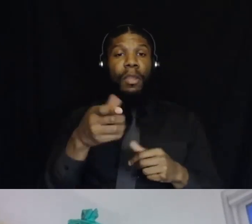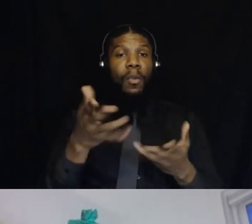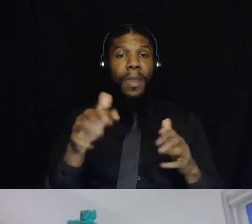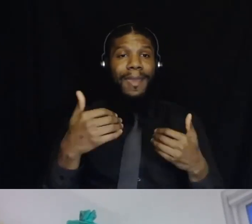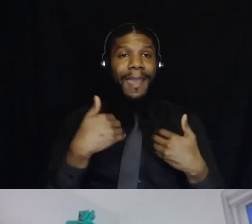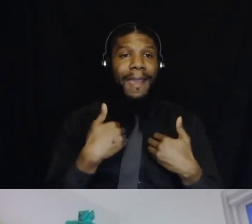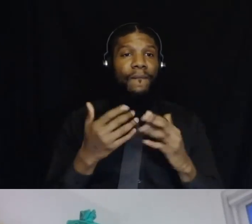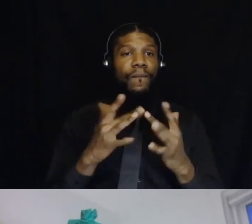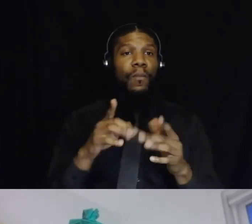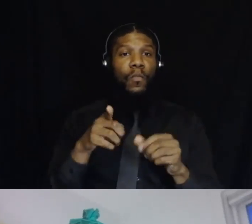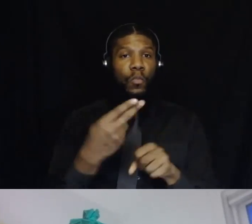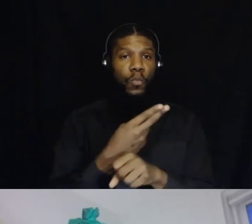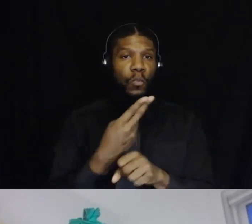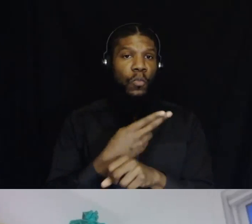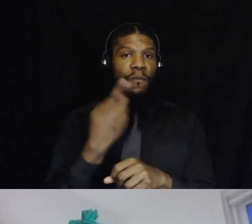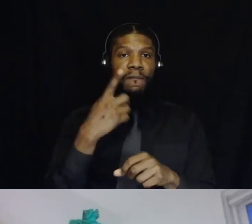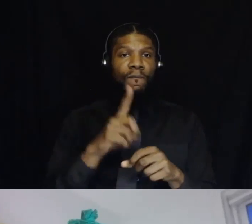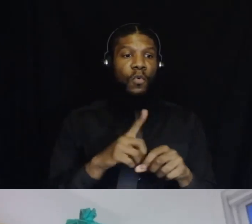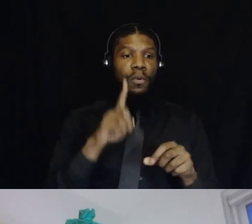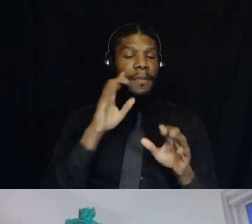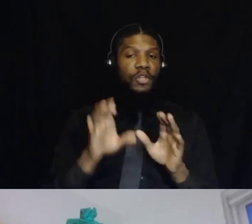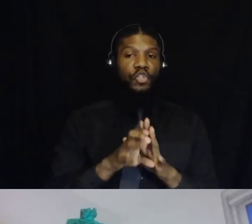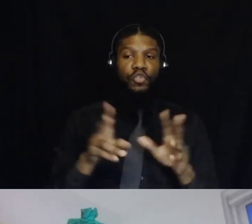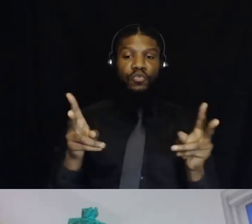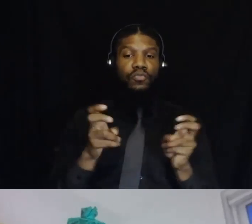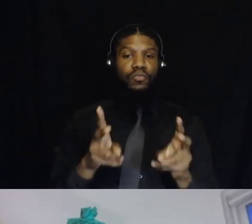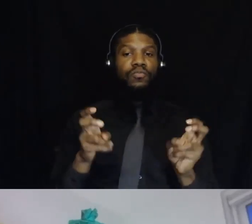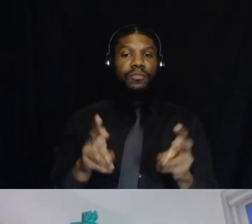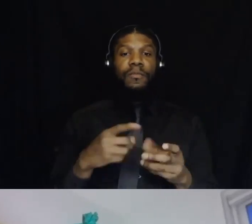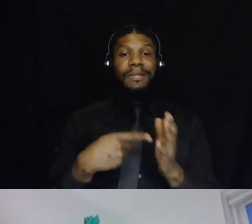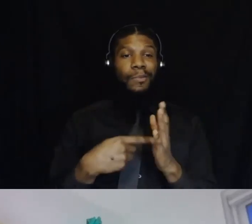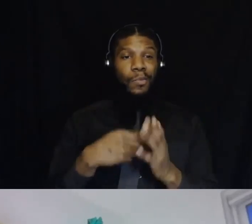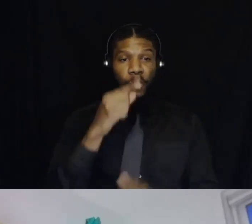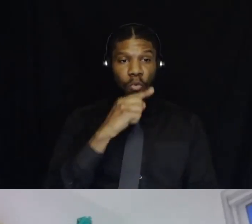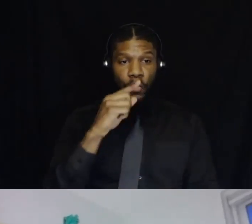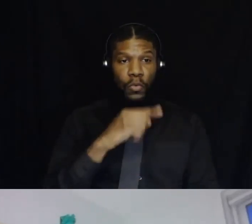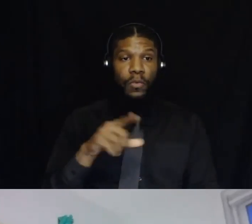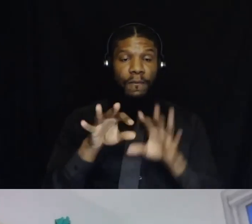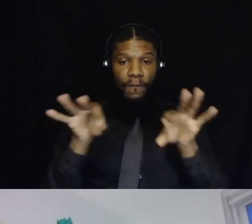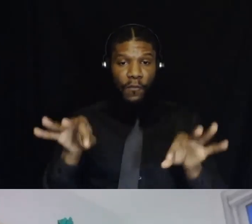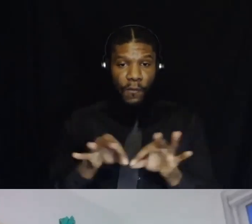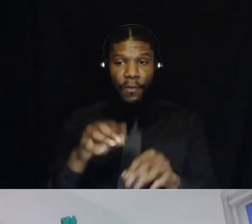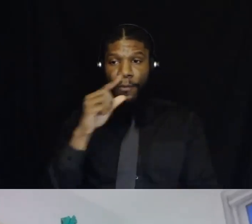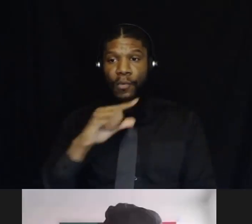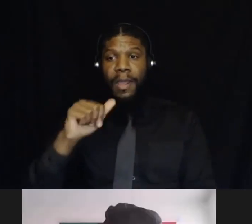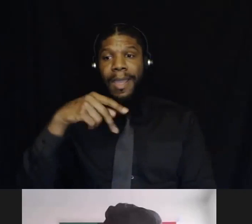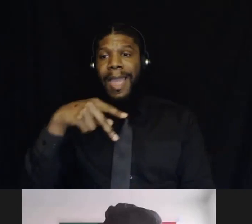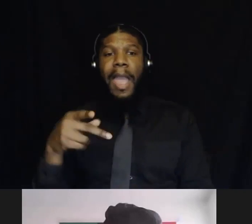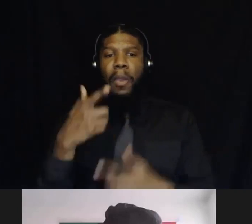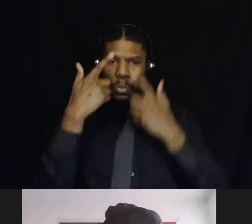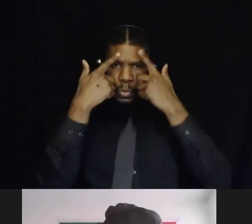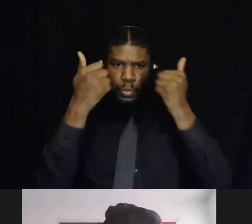like a Google form or anything, or a Google app, you can use that. Whatever is